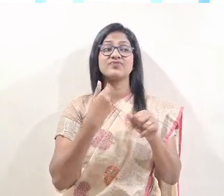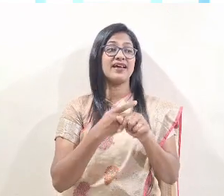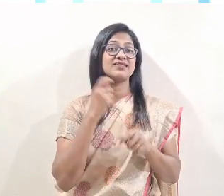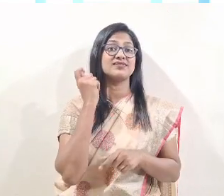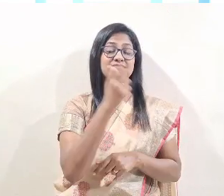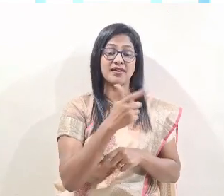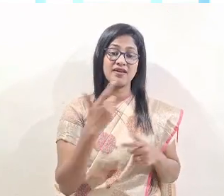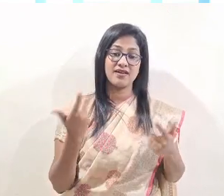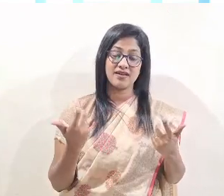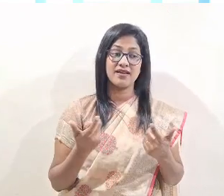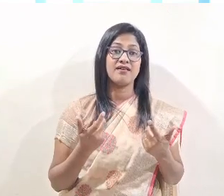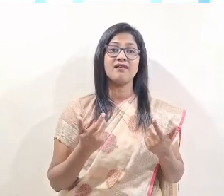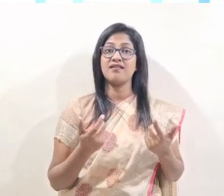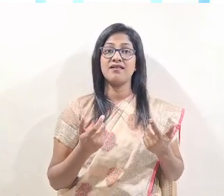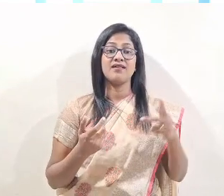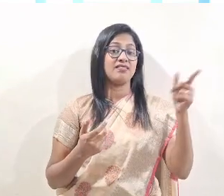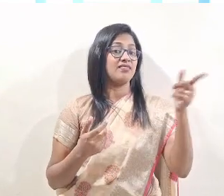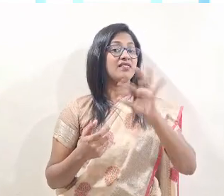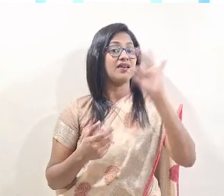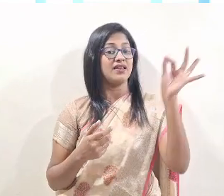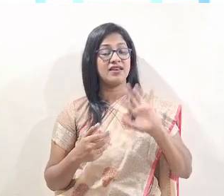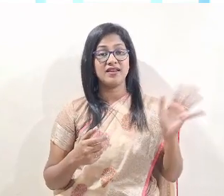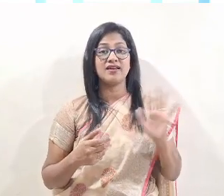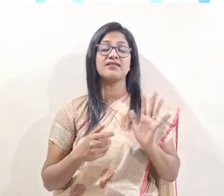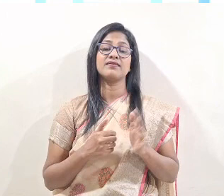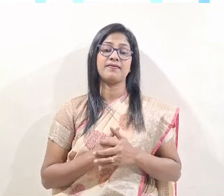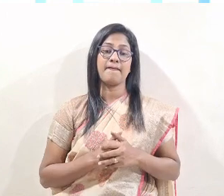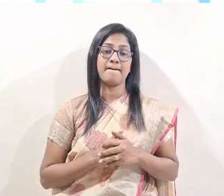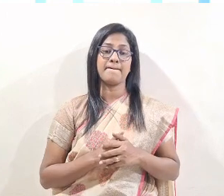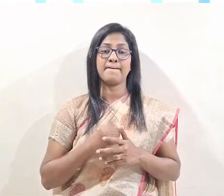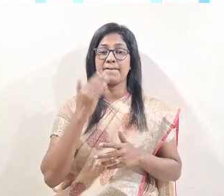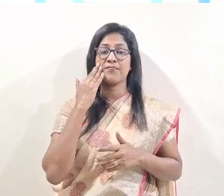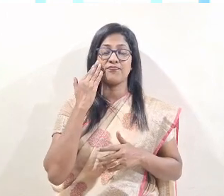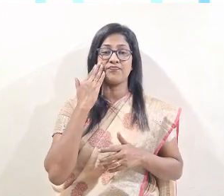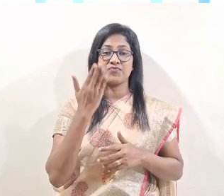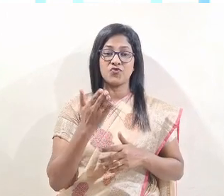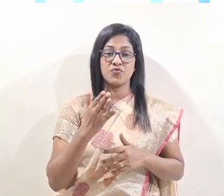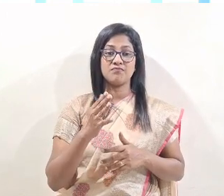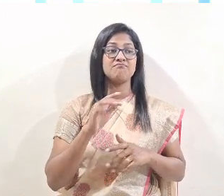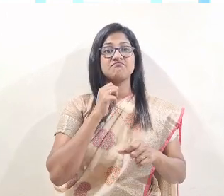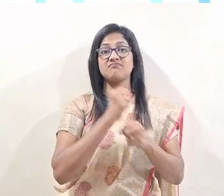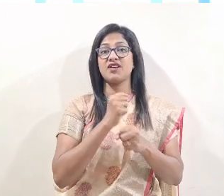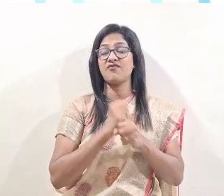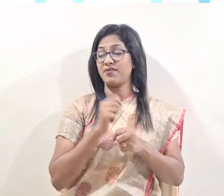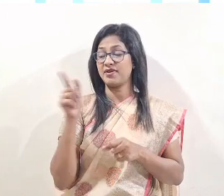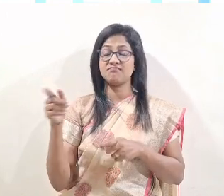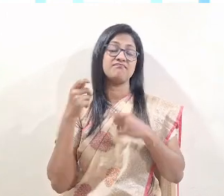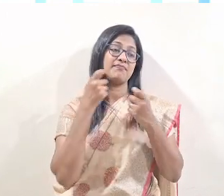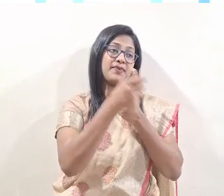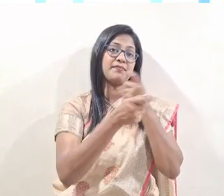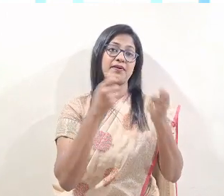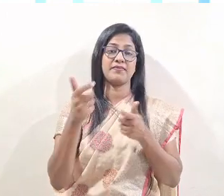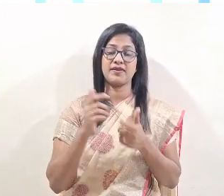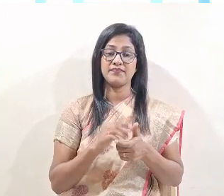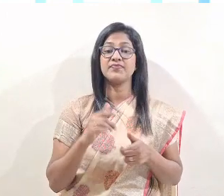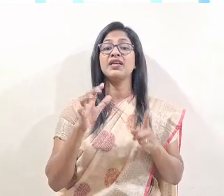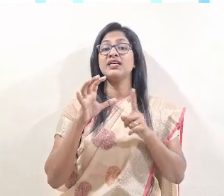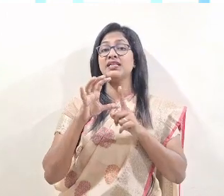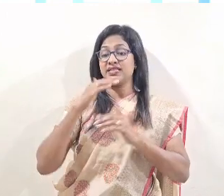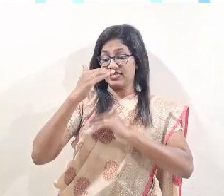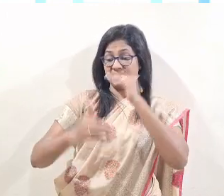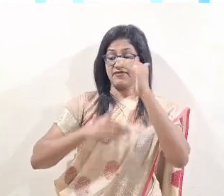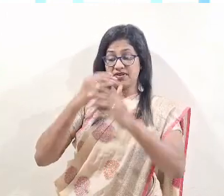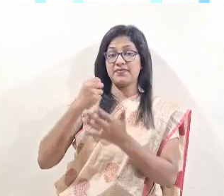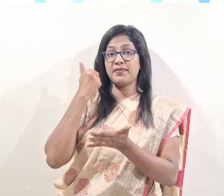Taxpayer needs to be ready to through the governments to pay them. Development banks